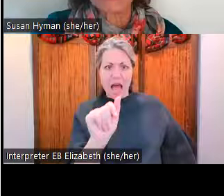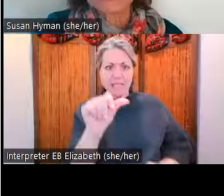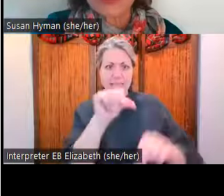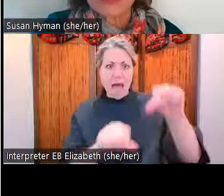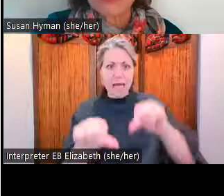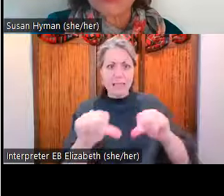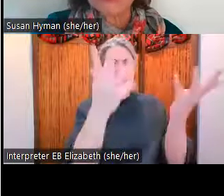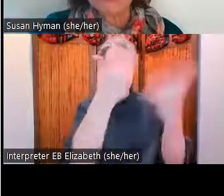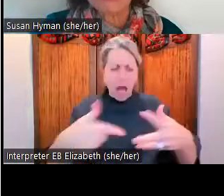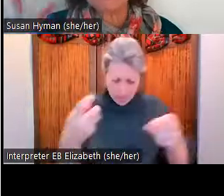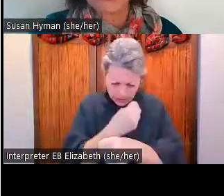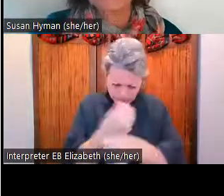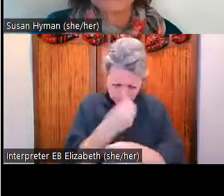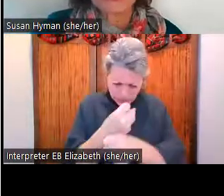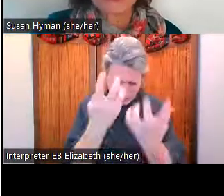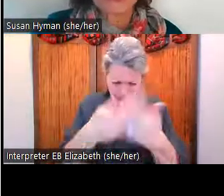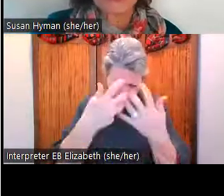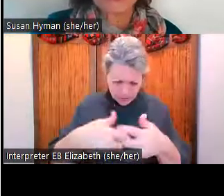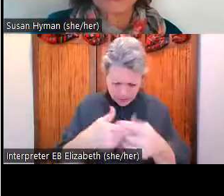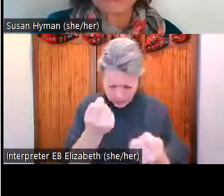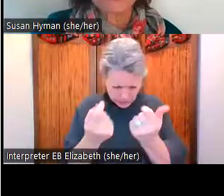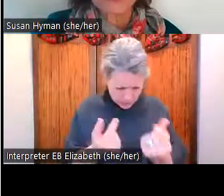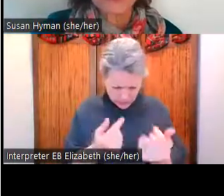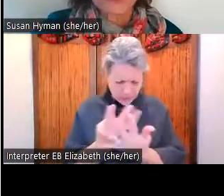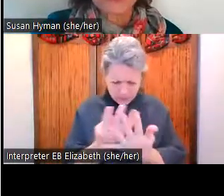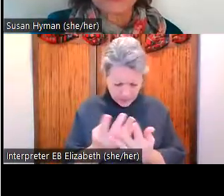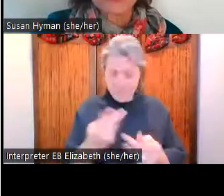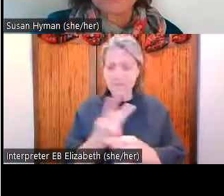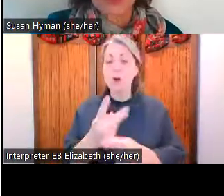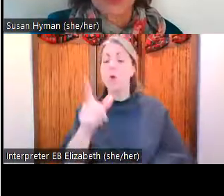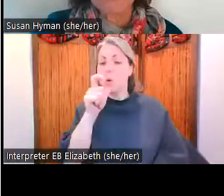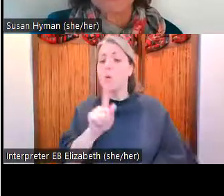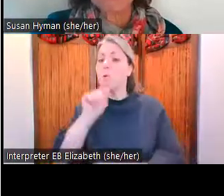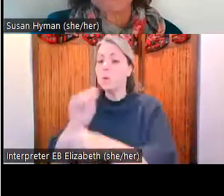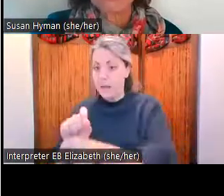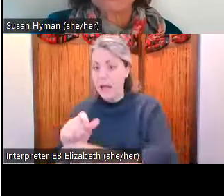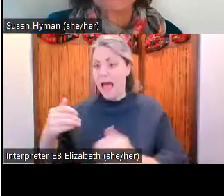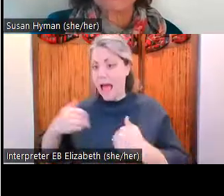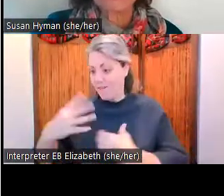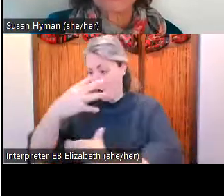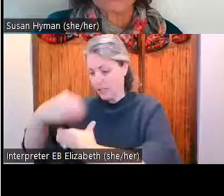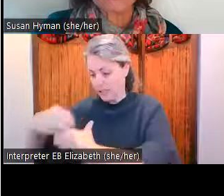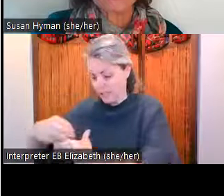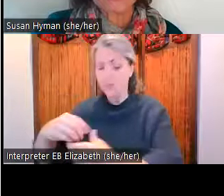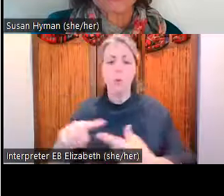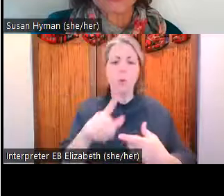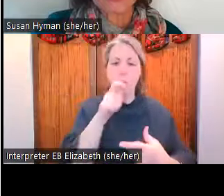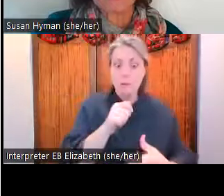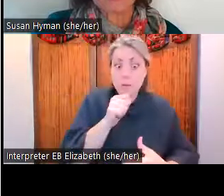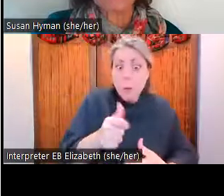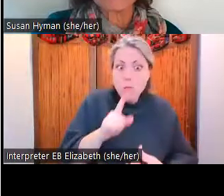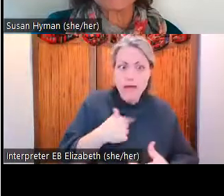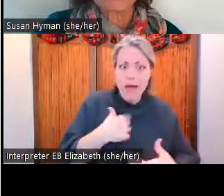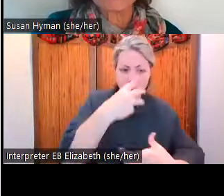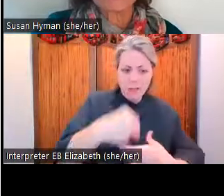children really have autism and screen out the children who have other things? And I just want to let you know that this is